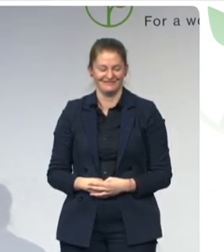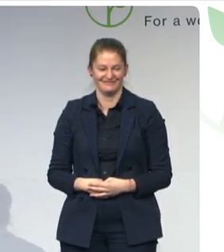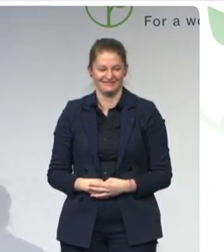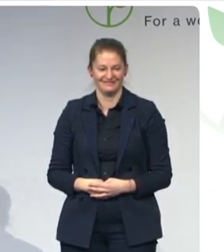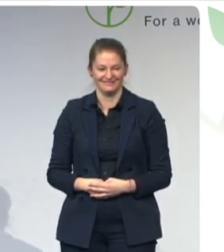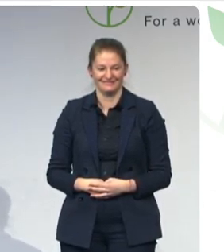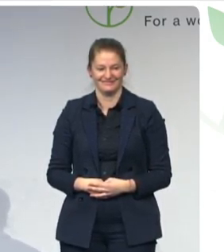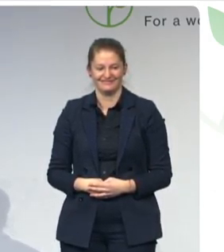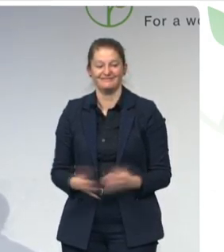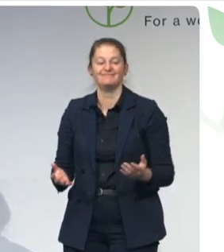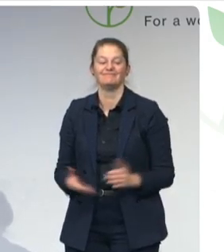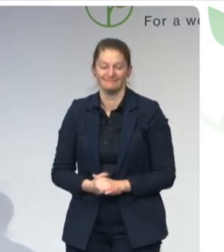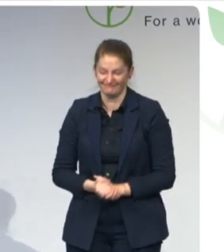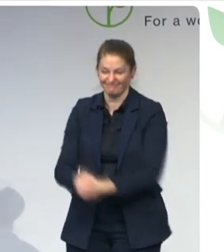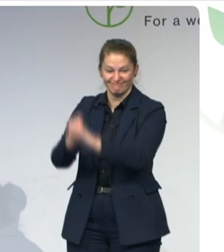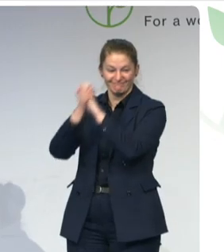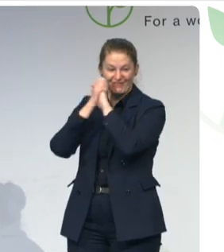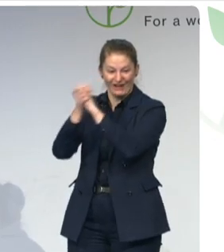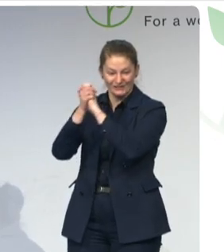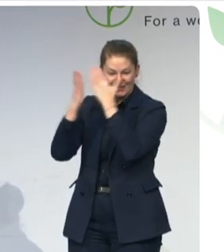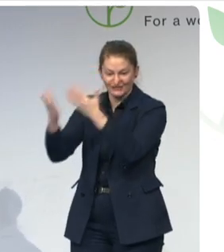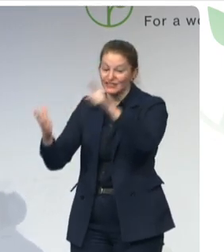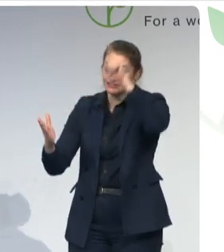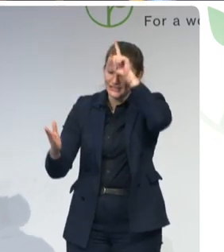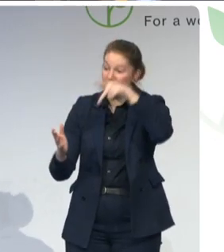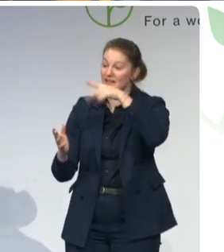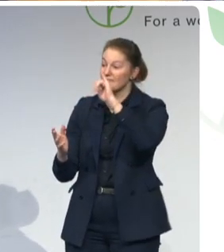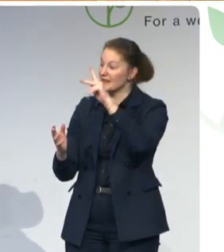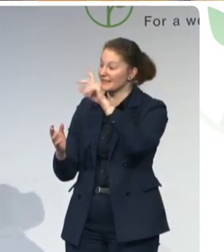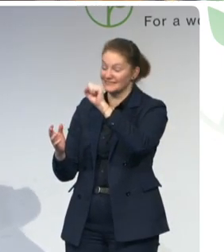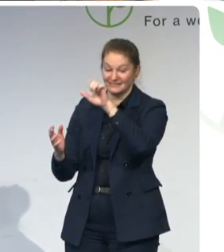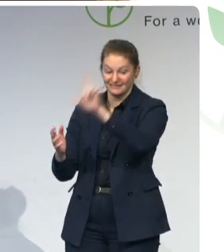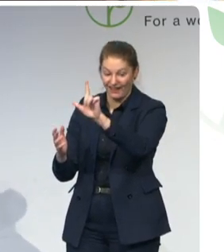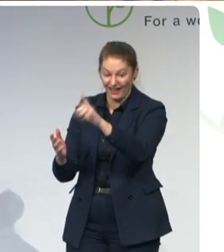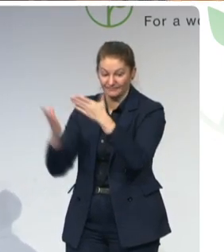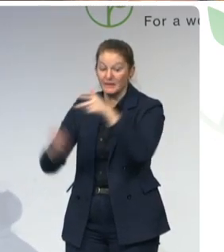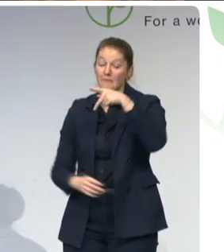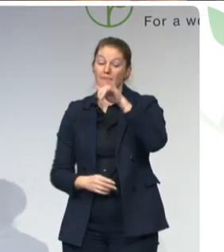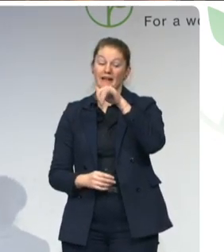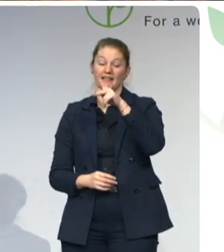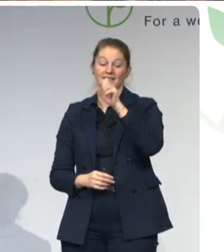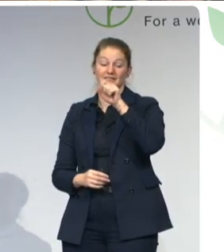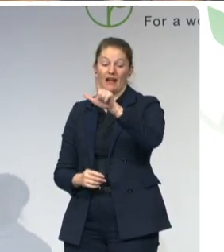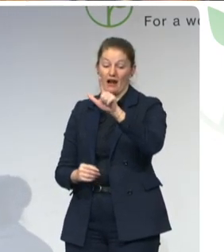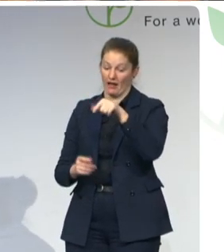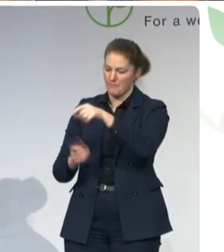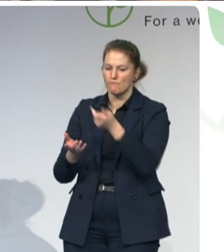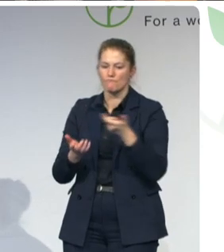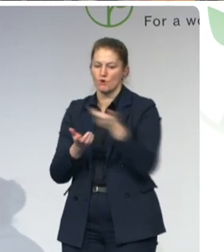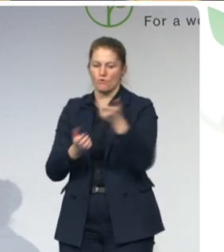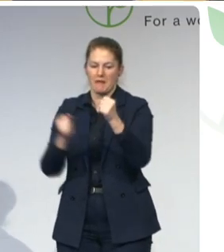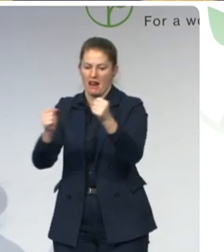Congratulations to PIKSL from Germany. PIKSL Mobil is a peer-to-peer teaching approach whereby people with intellectual